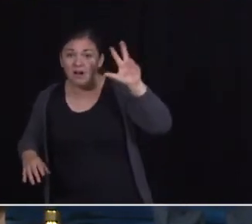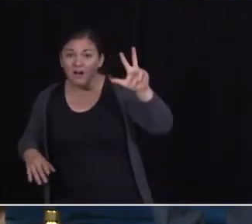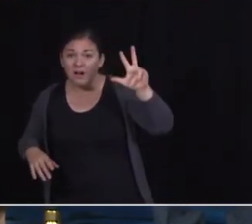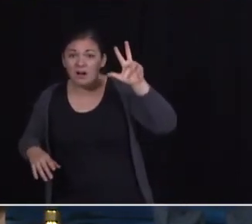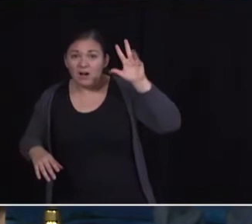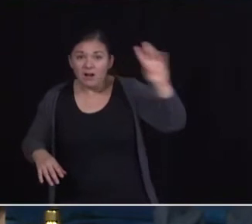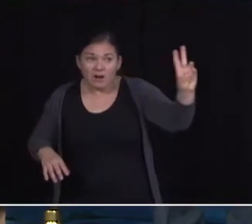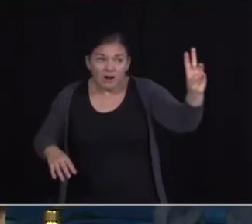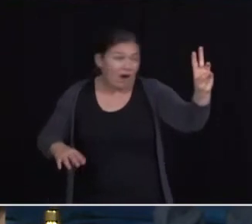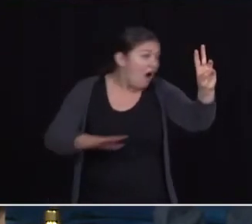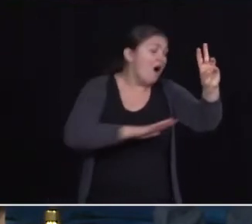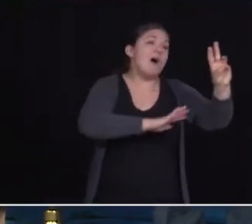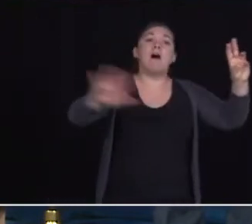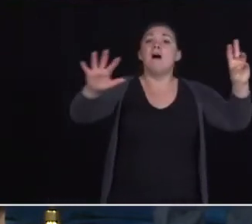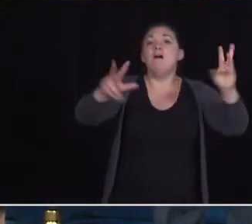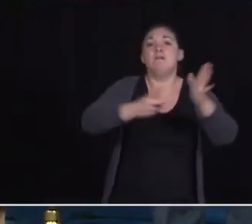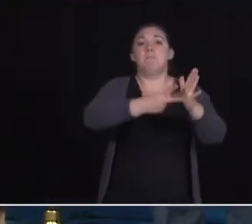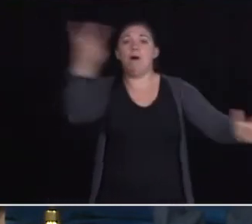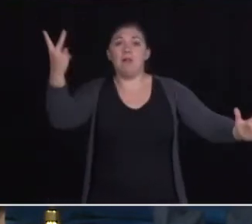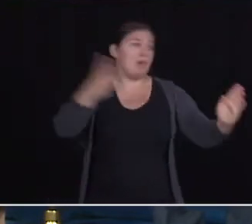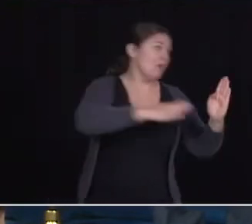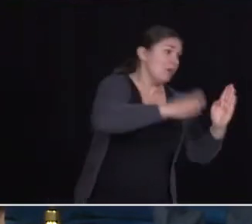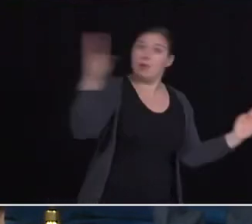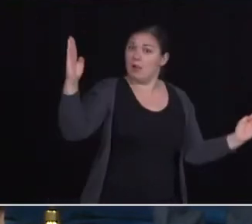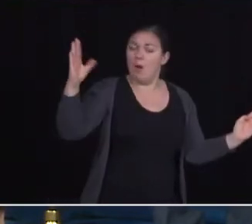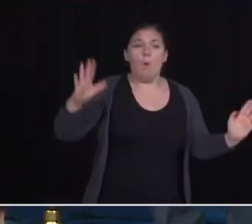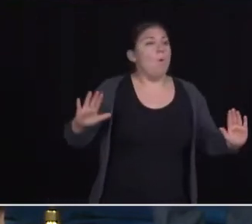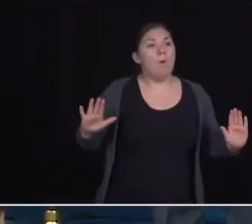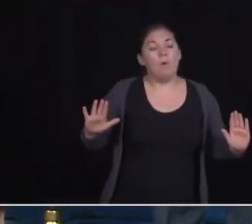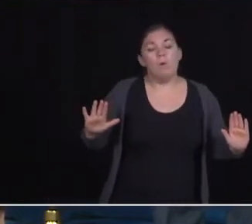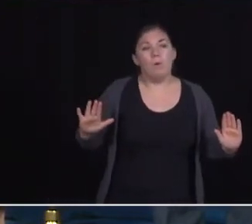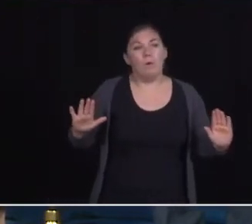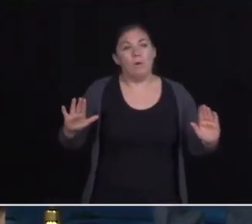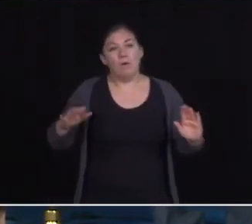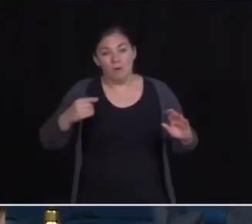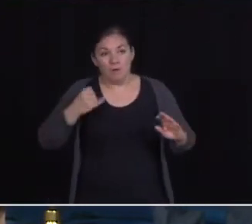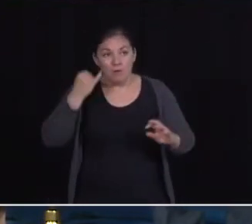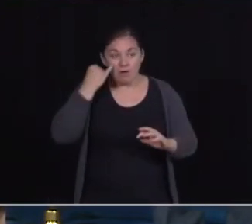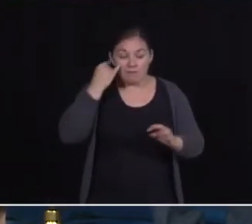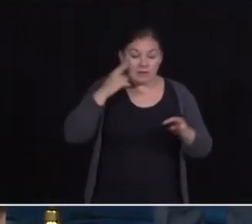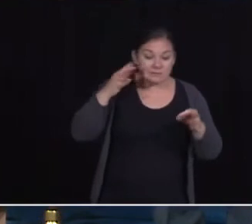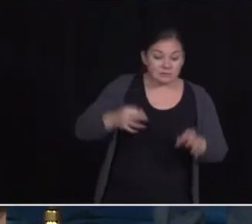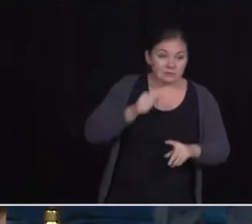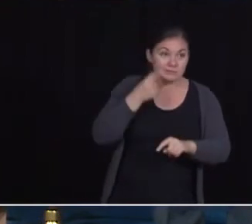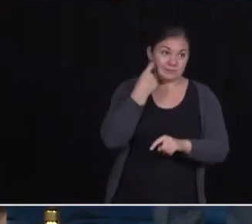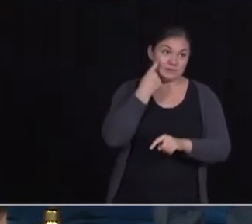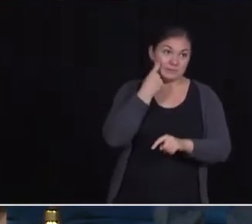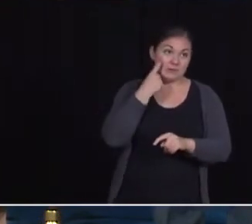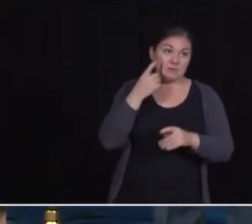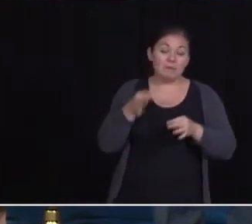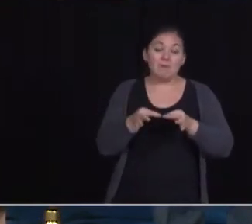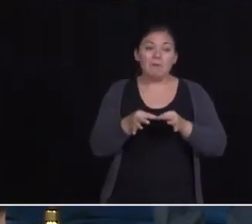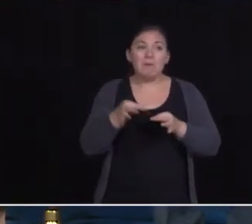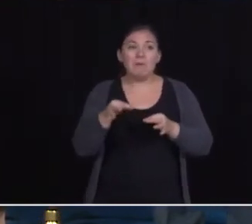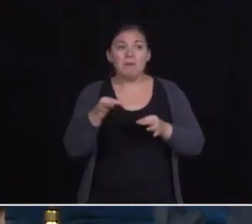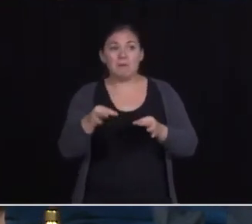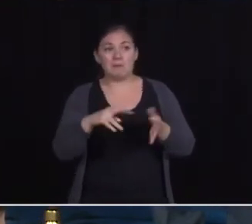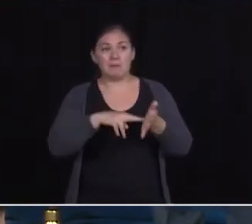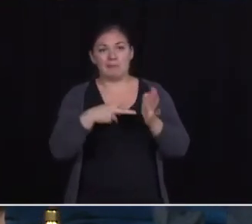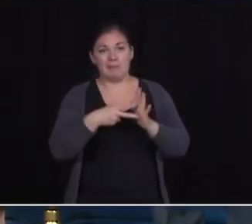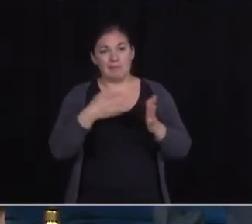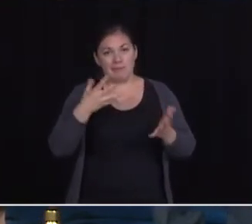few days. If I didn't make this decision now, I'd be negligent. We're putting extraordinary